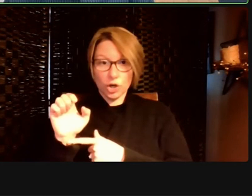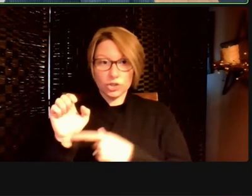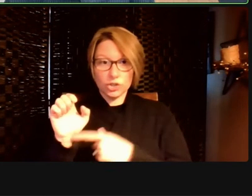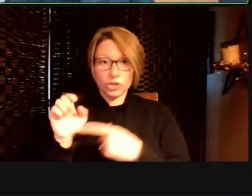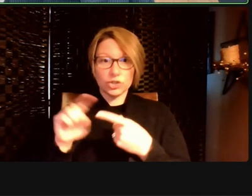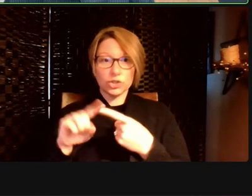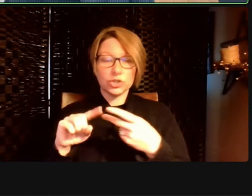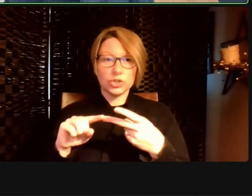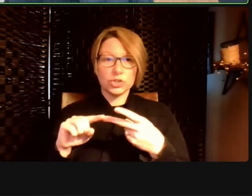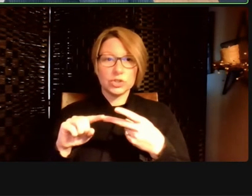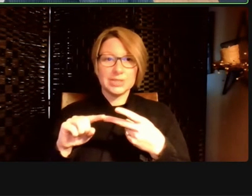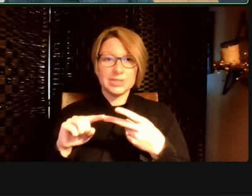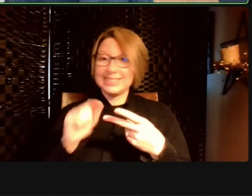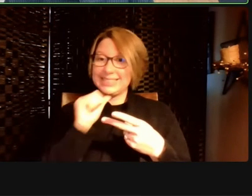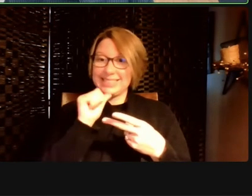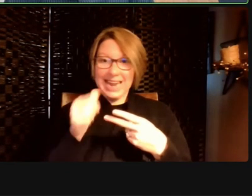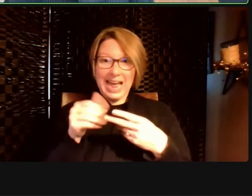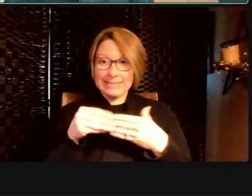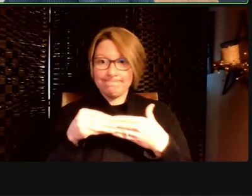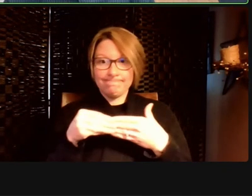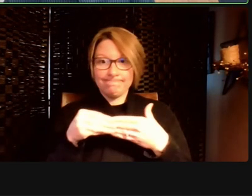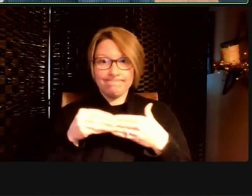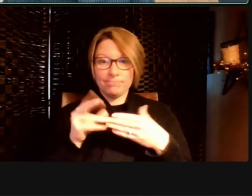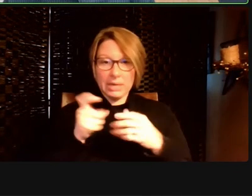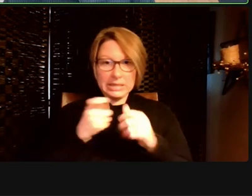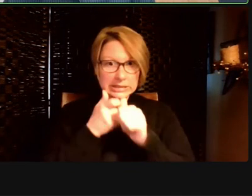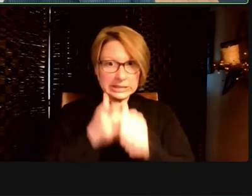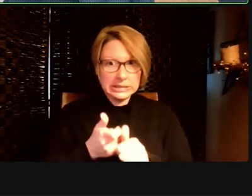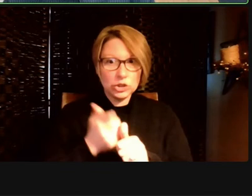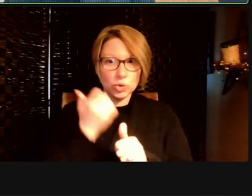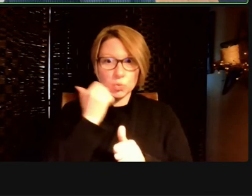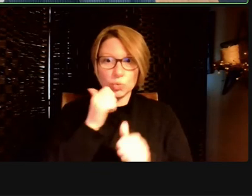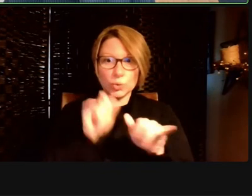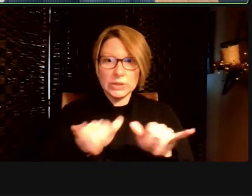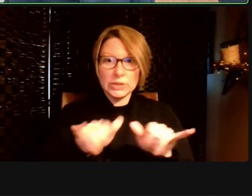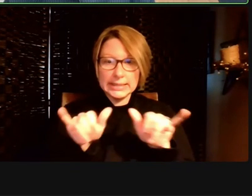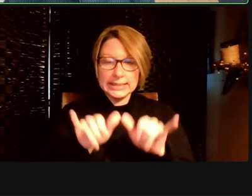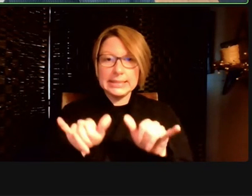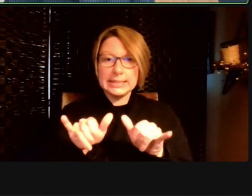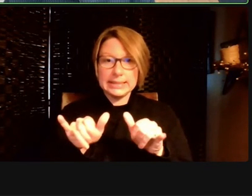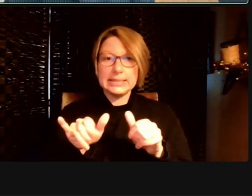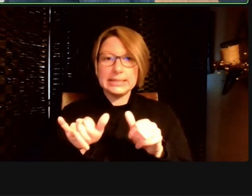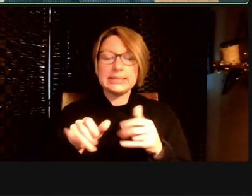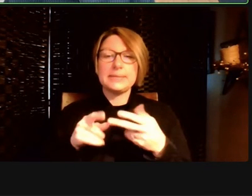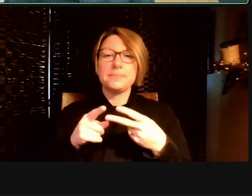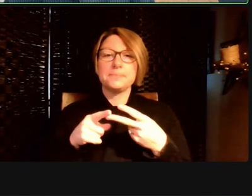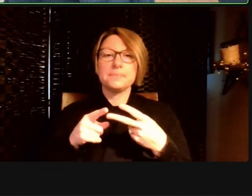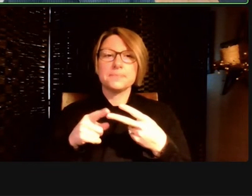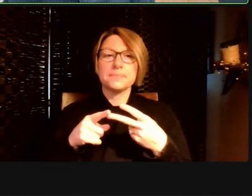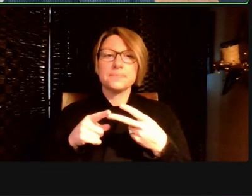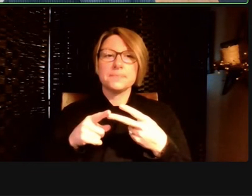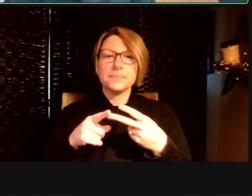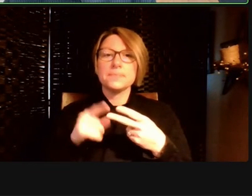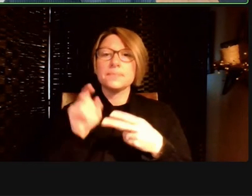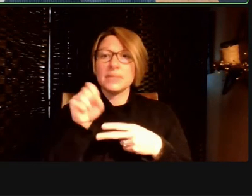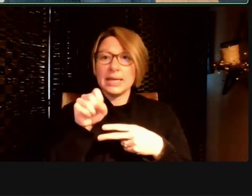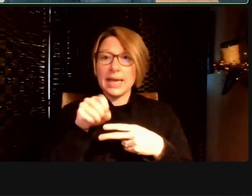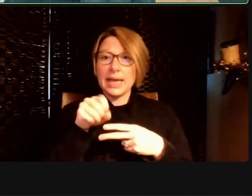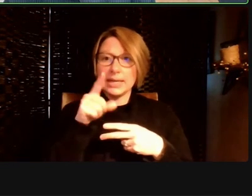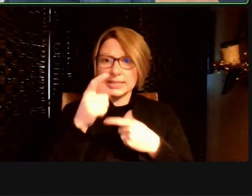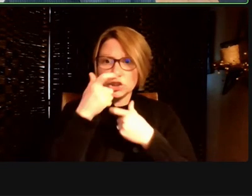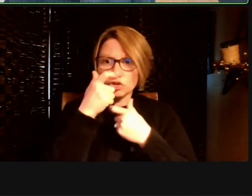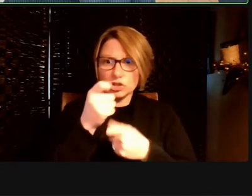sometime or adherence to routines. Definitely some restricted fixated interests and a lot